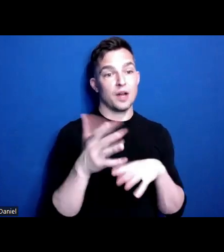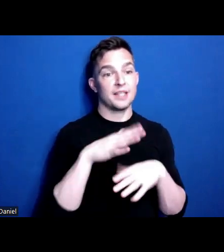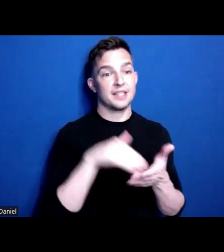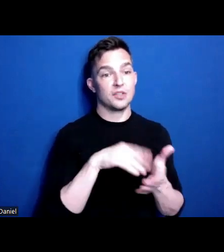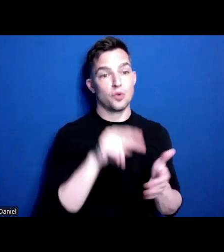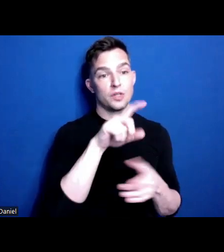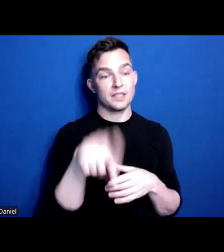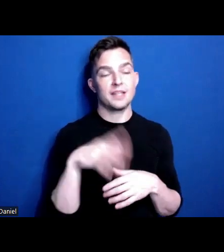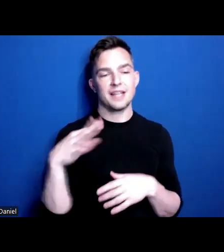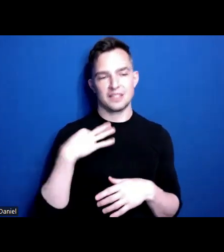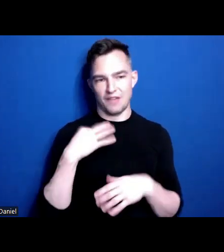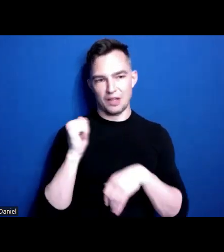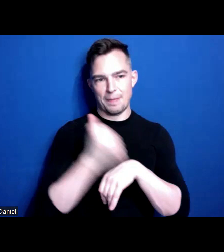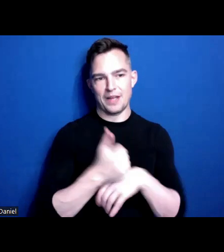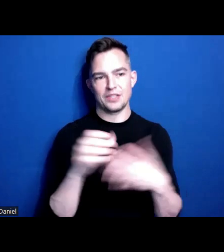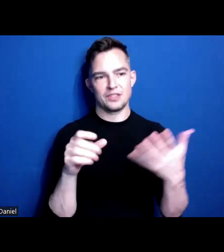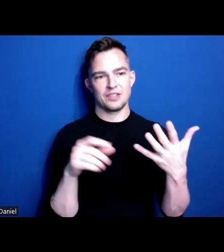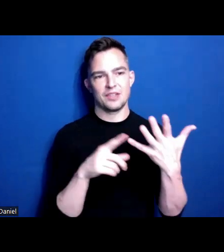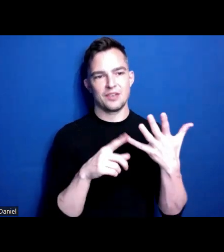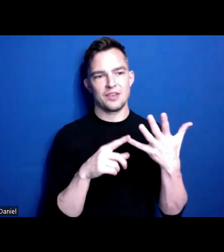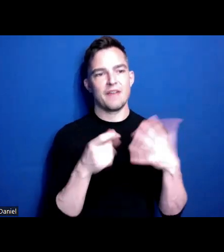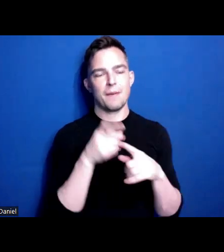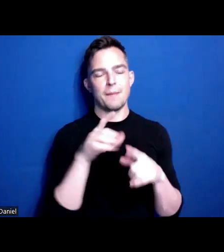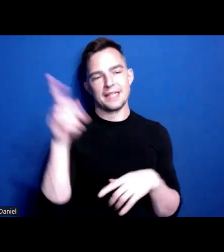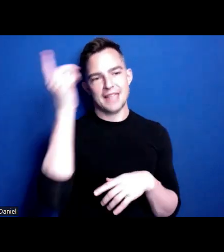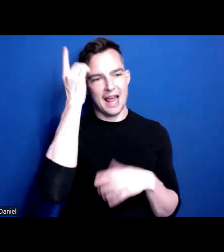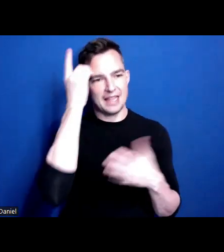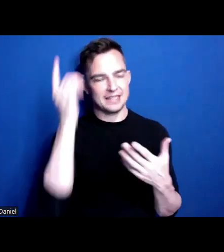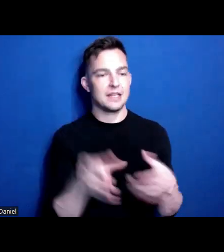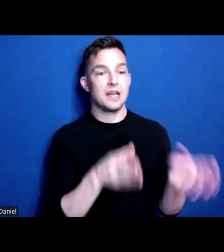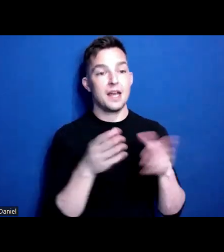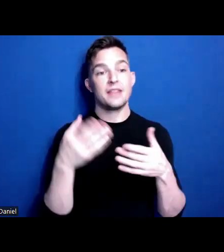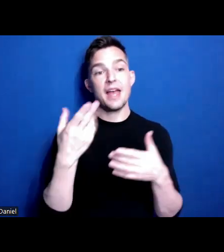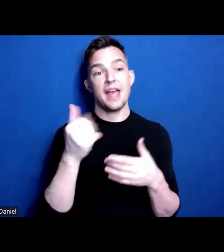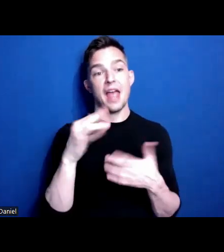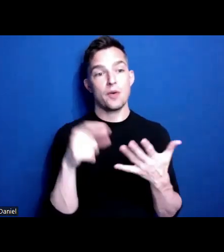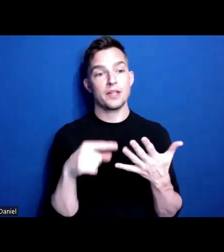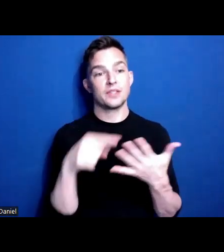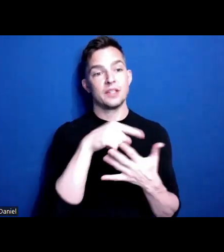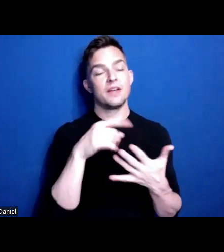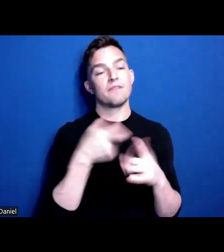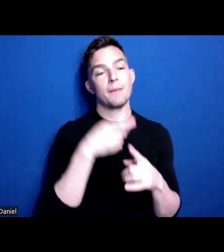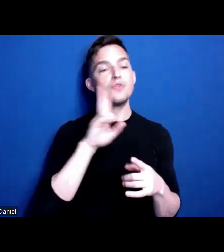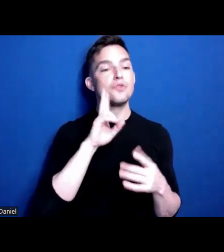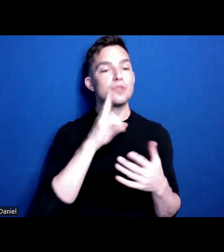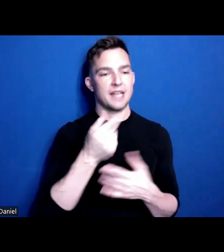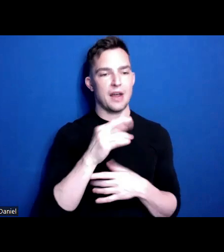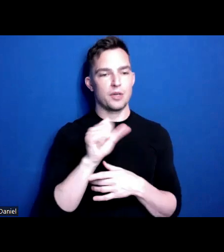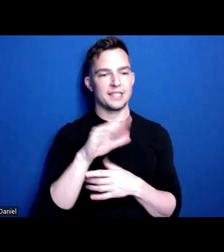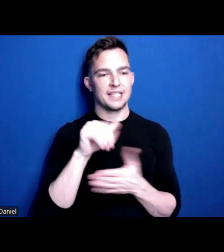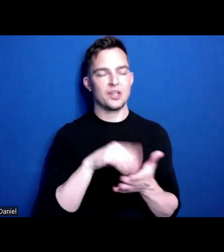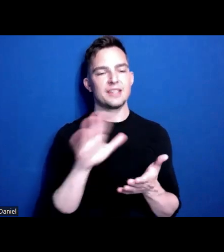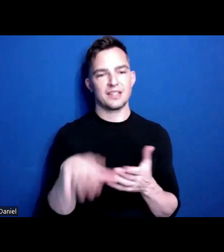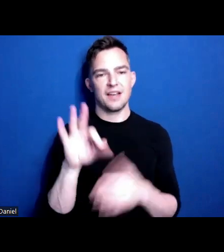the volunteer-based organization out of Dallas. And the Harris Center out of Houston is also a